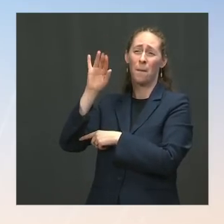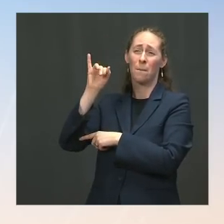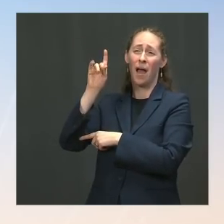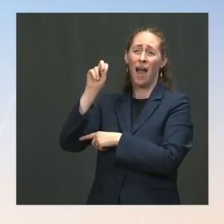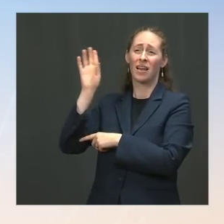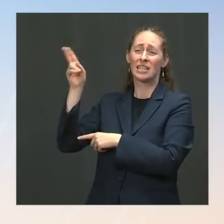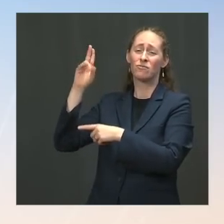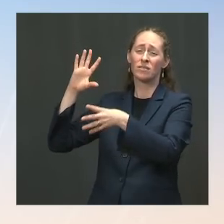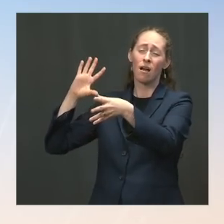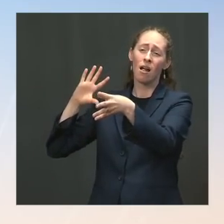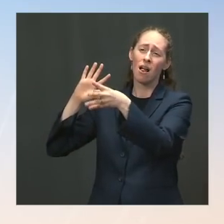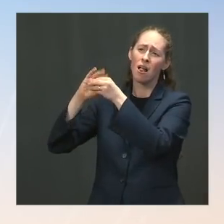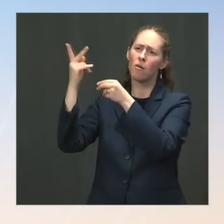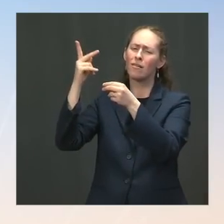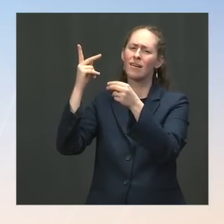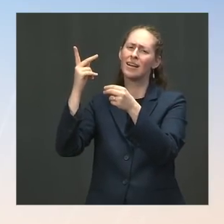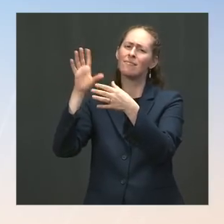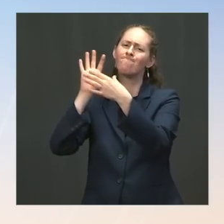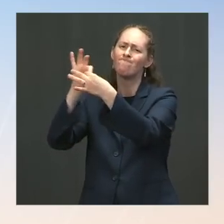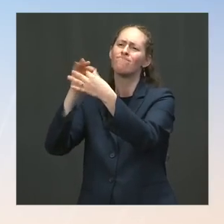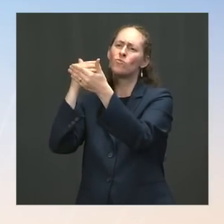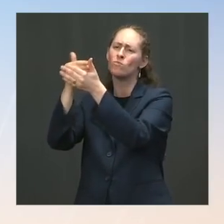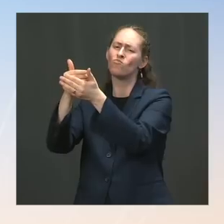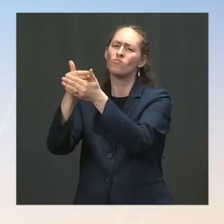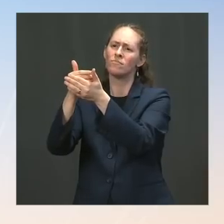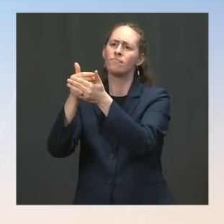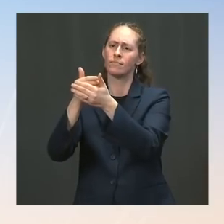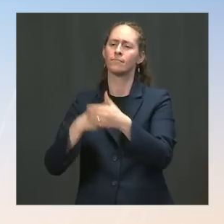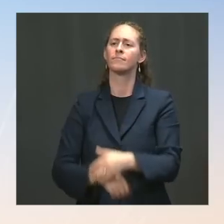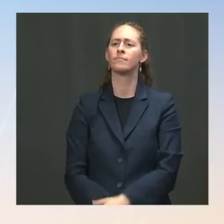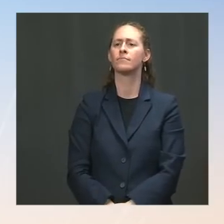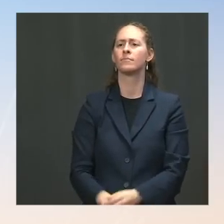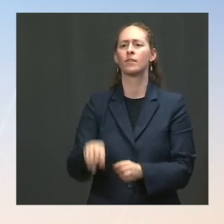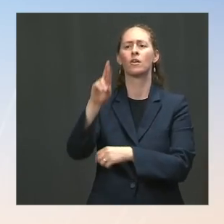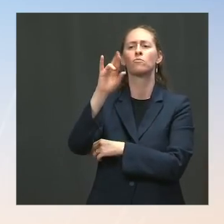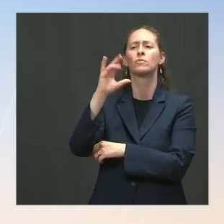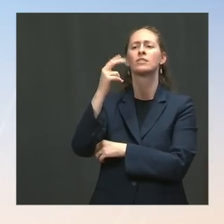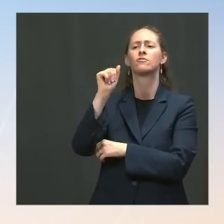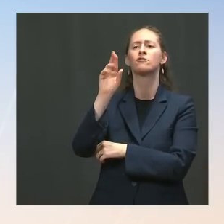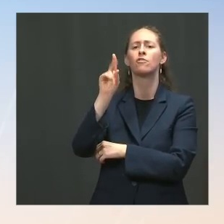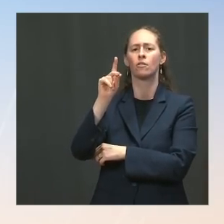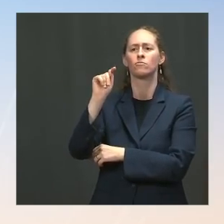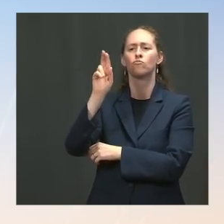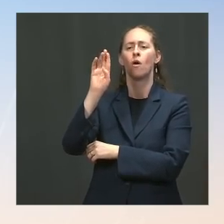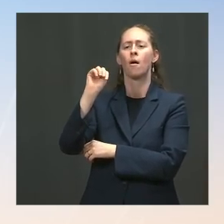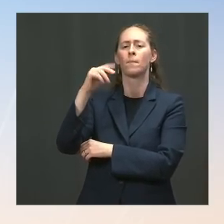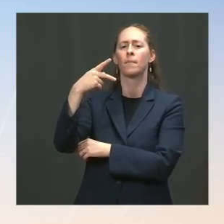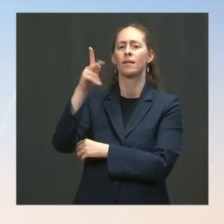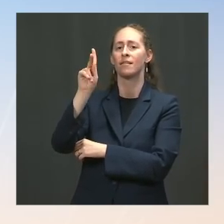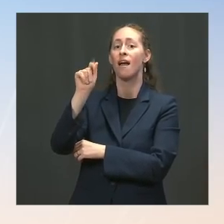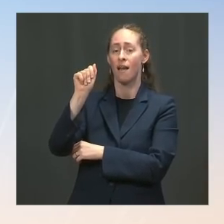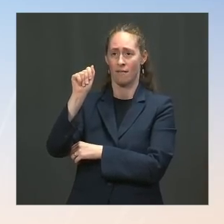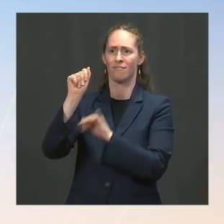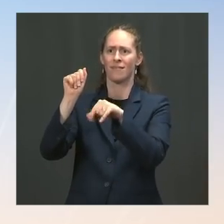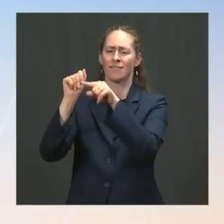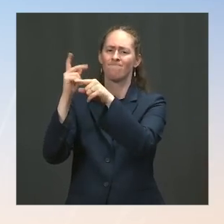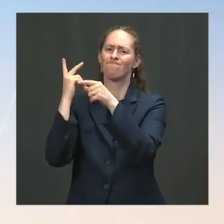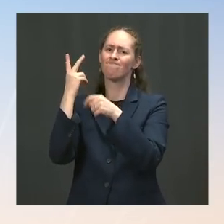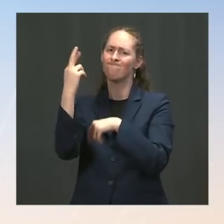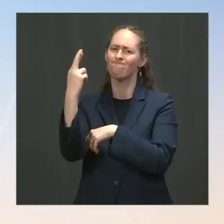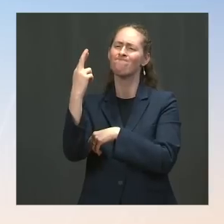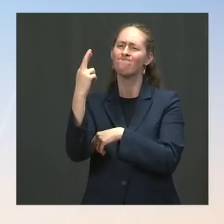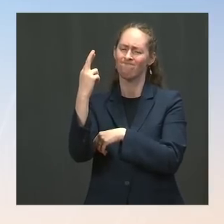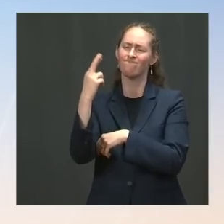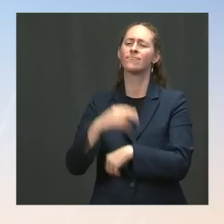passion of his he shared quite deeply with Richard Trumka. I don't know that there have been any plans announced yet. Certainly the president will be interested in those once